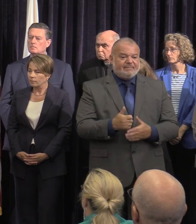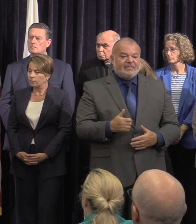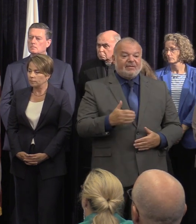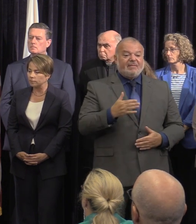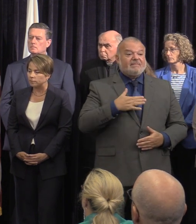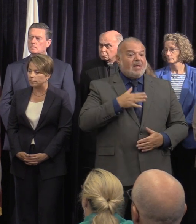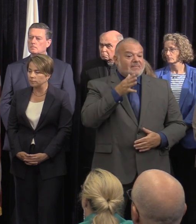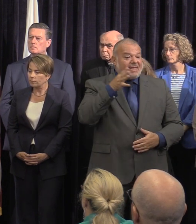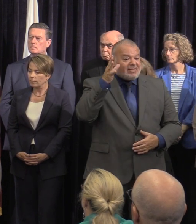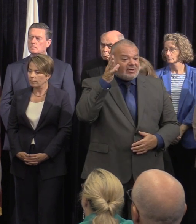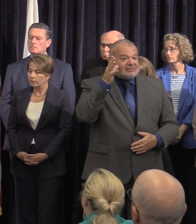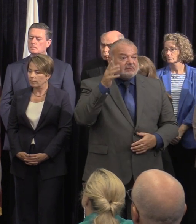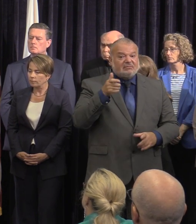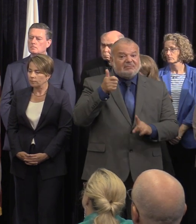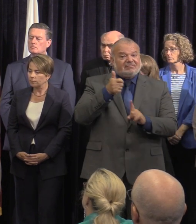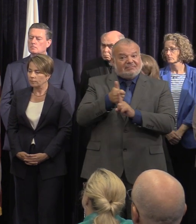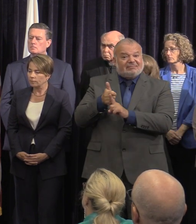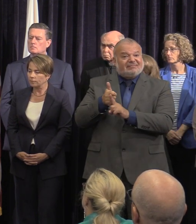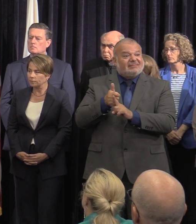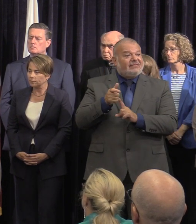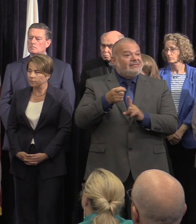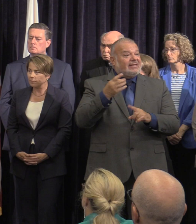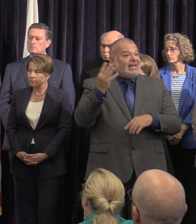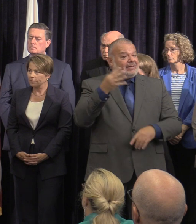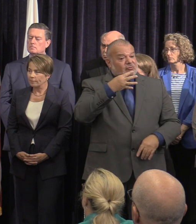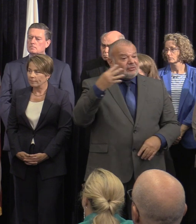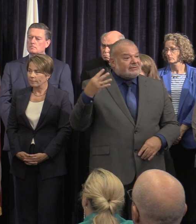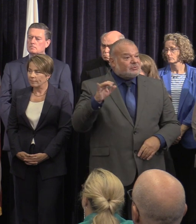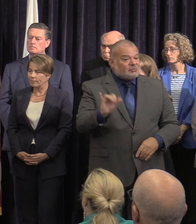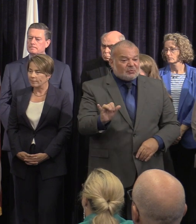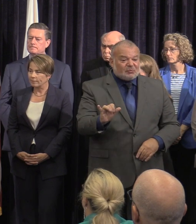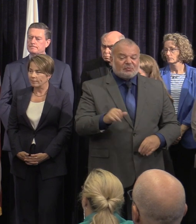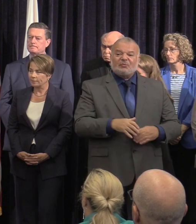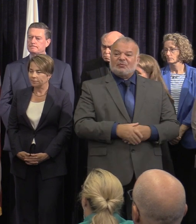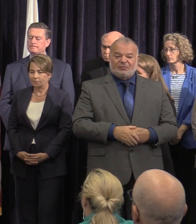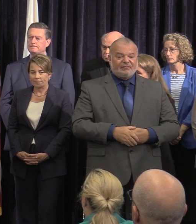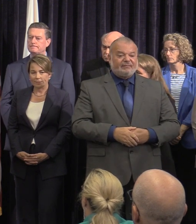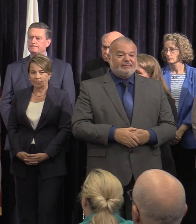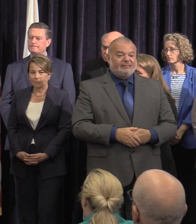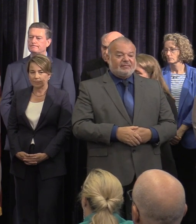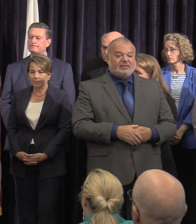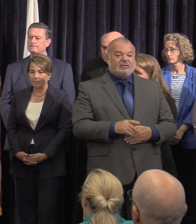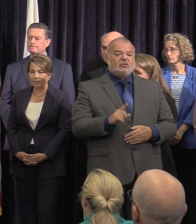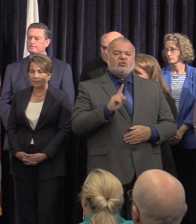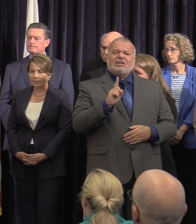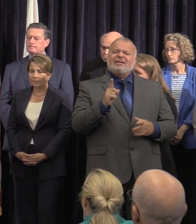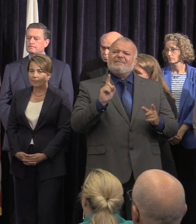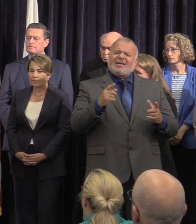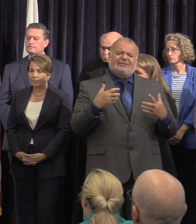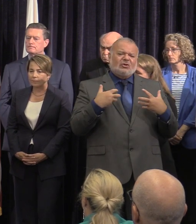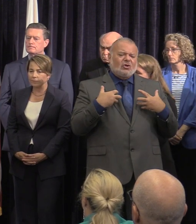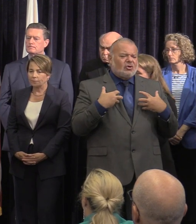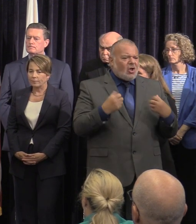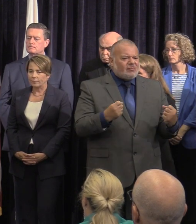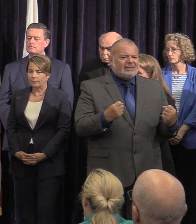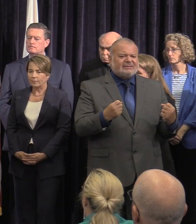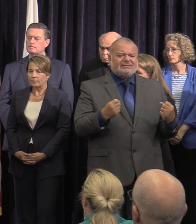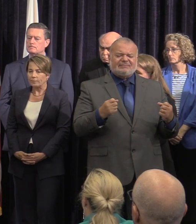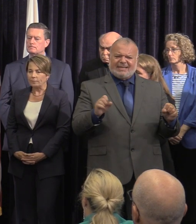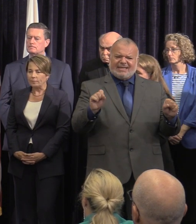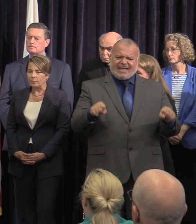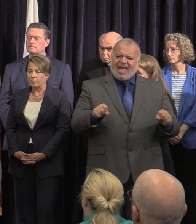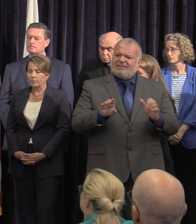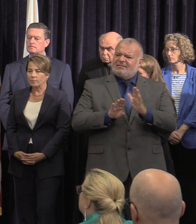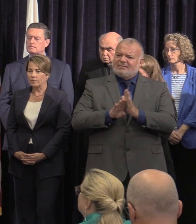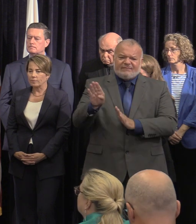as the governor said, new arrivals bring tremendous qualities of courage and resilience to our Commonwealth. They are here, like so many before